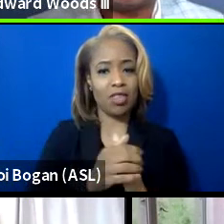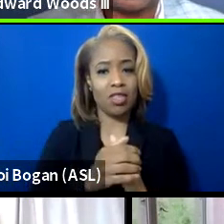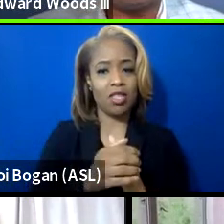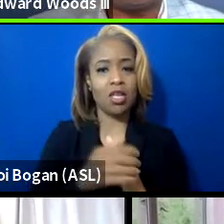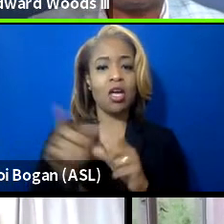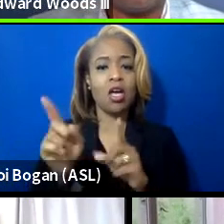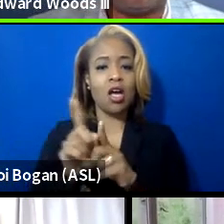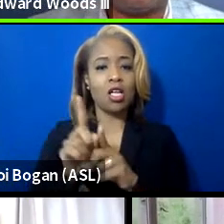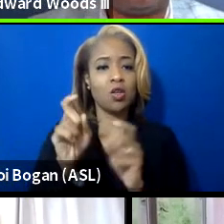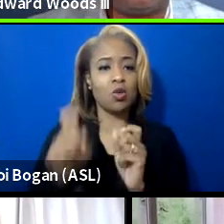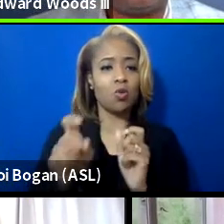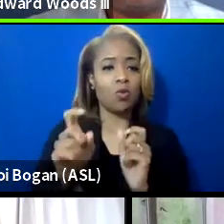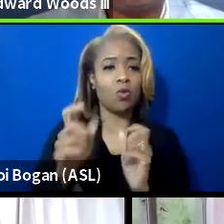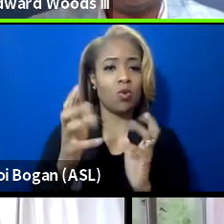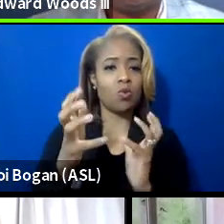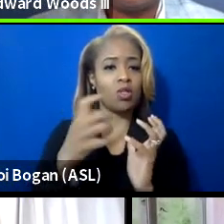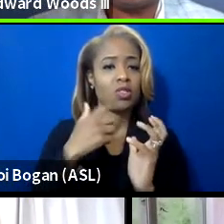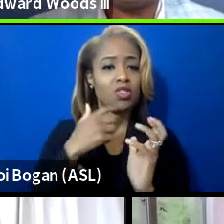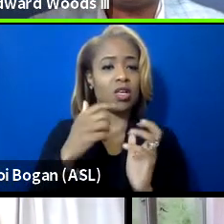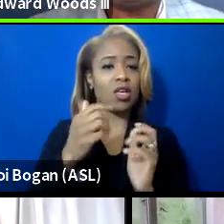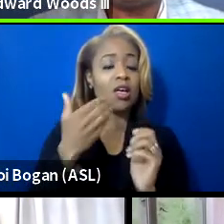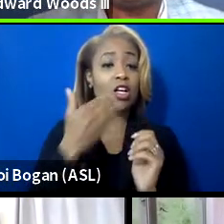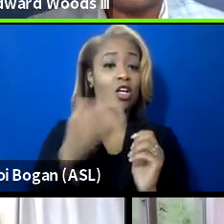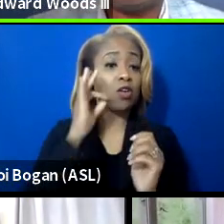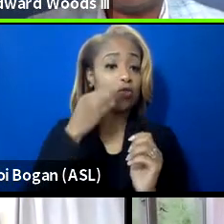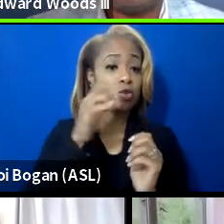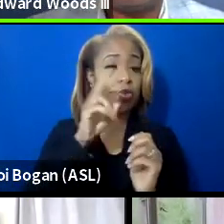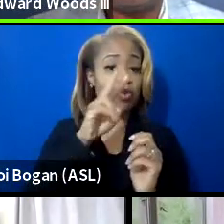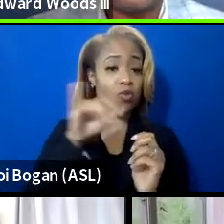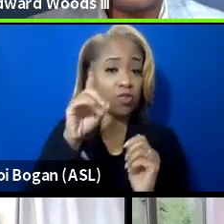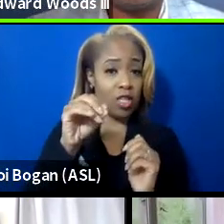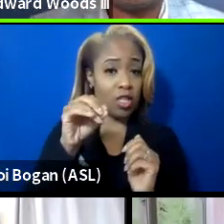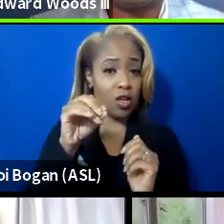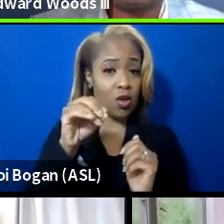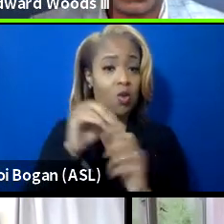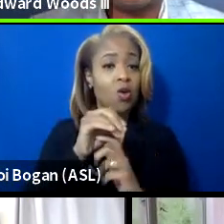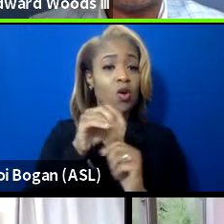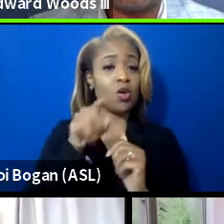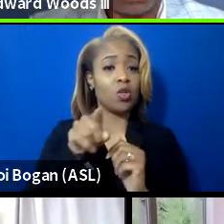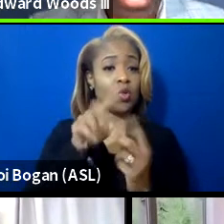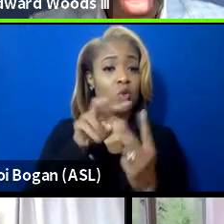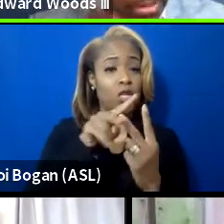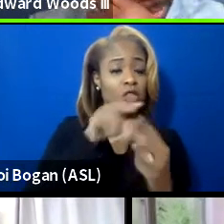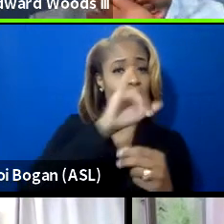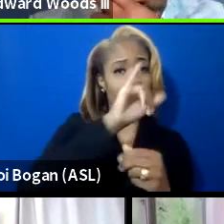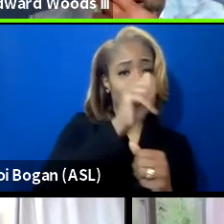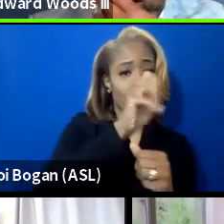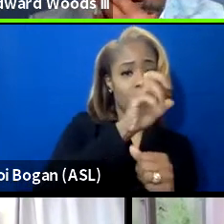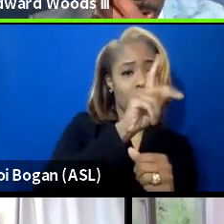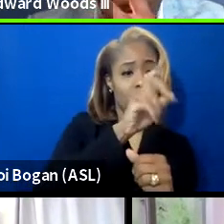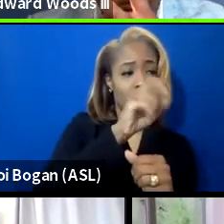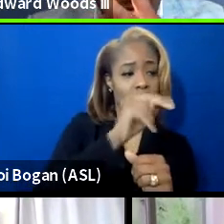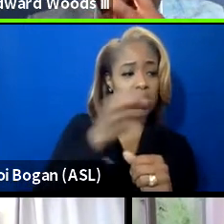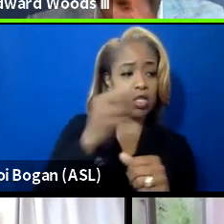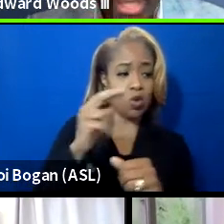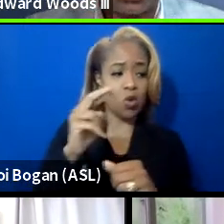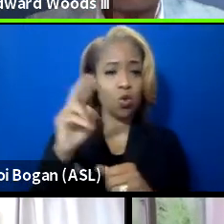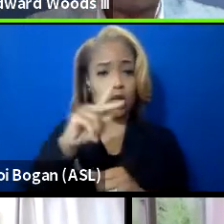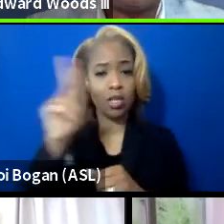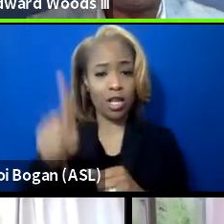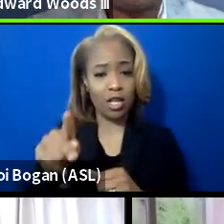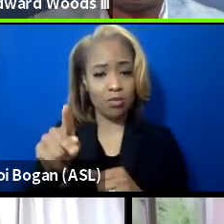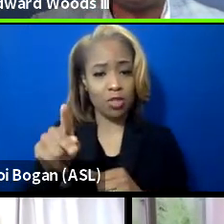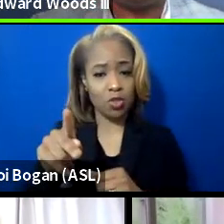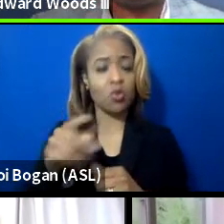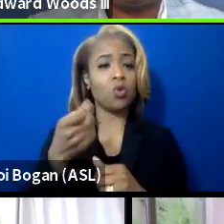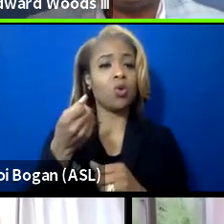with you that in light of the vote with Good Fruit Video, that when you're either in Jackson or Kalamazoo, or if you need to